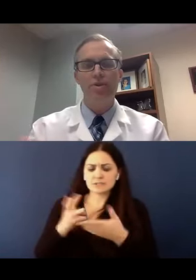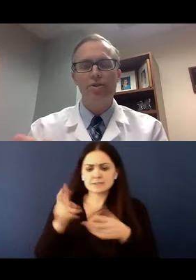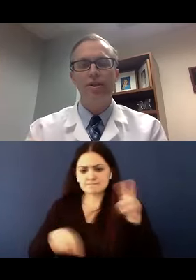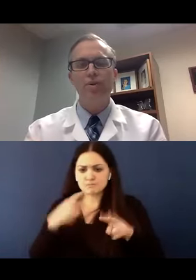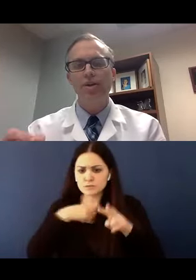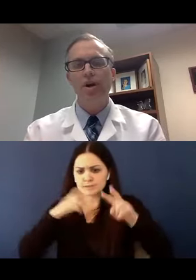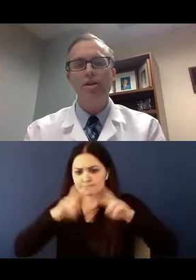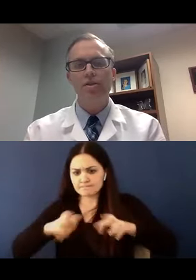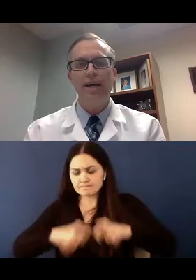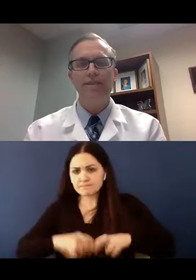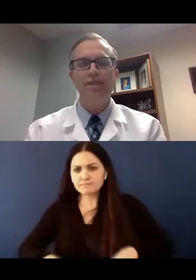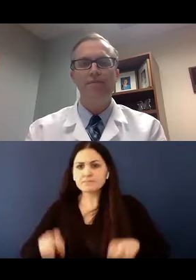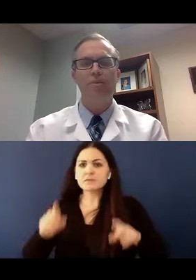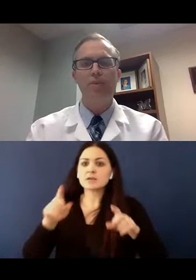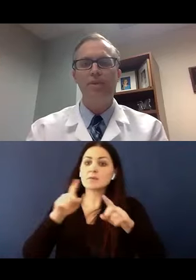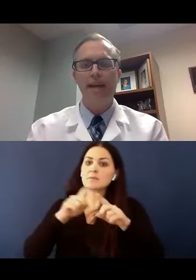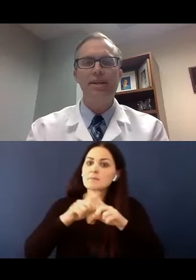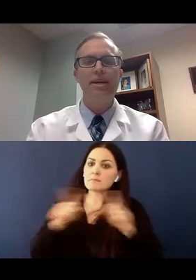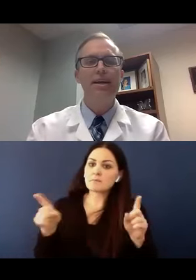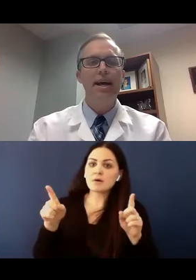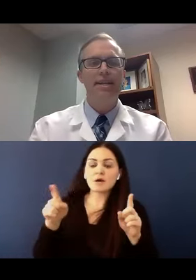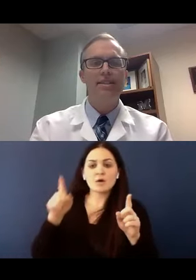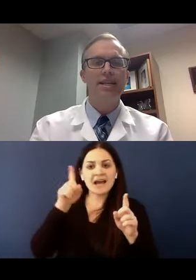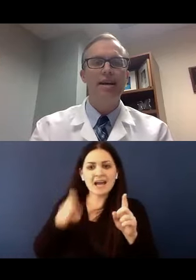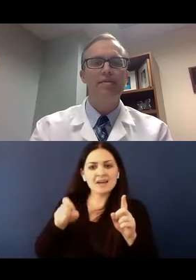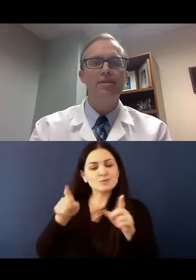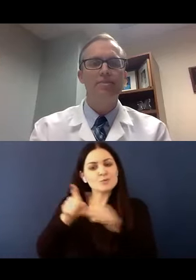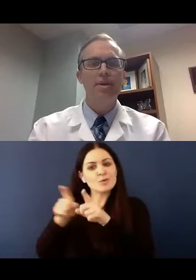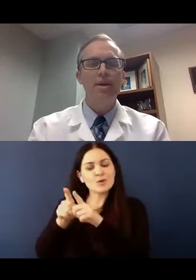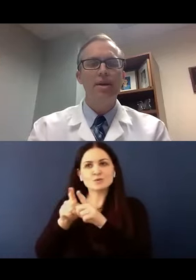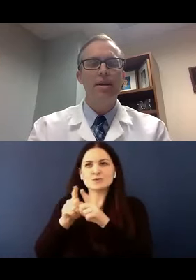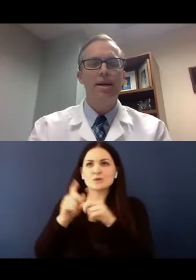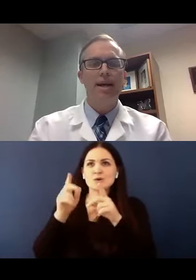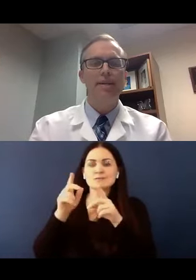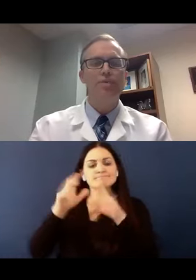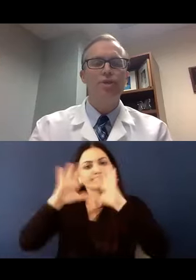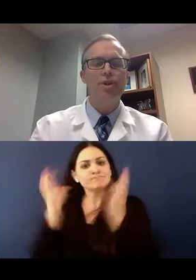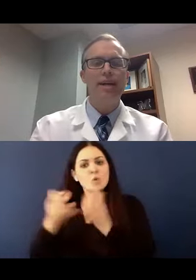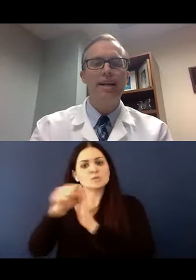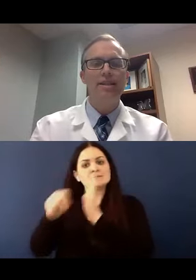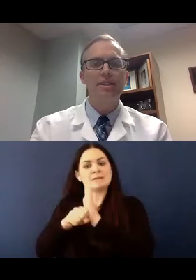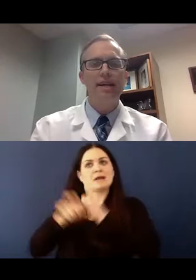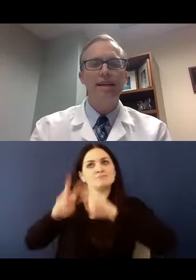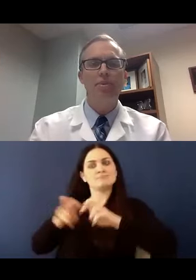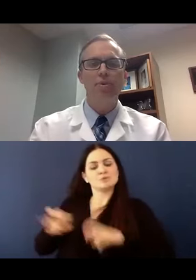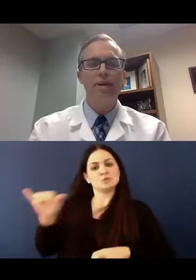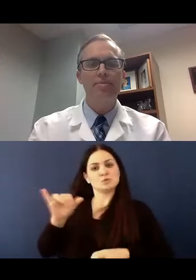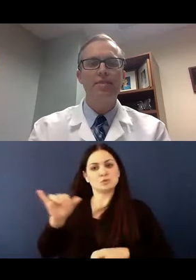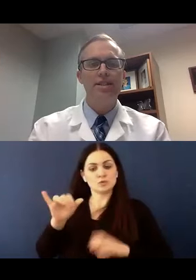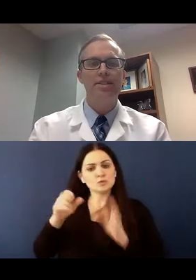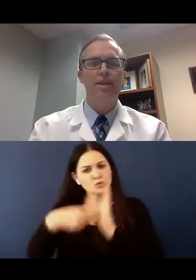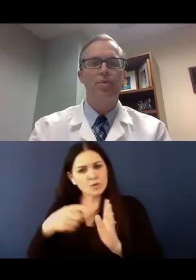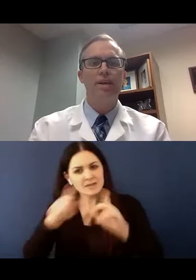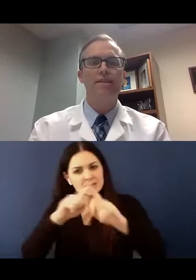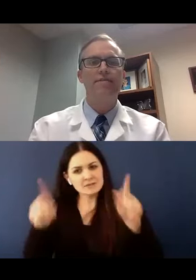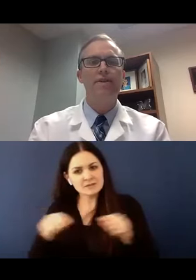approach during the RICU also has to be informed by what's happening at a state level. And as we're showing again in this slide, an important observation